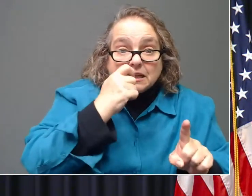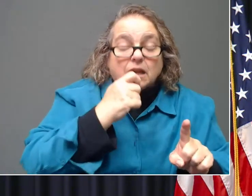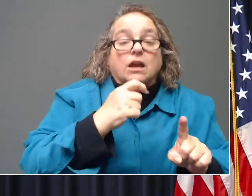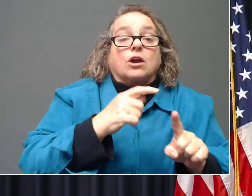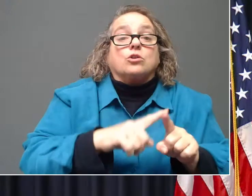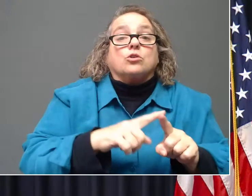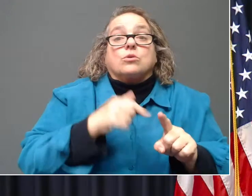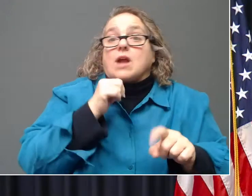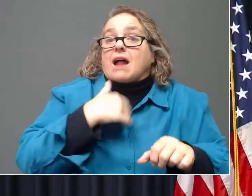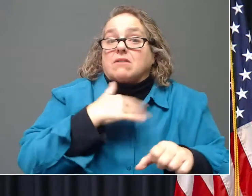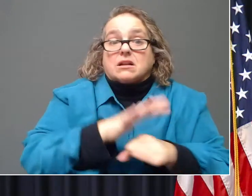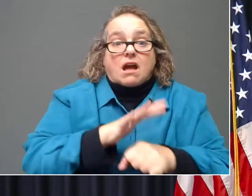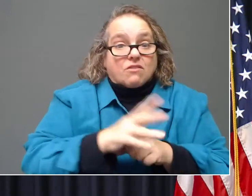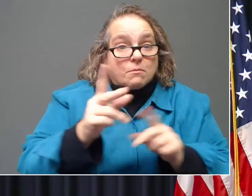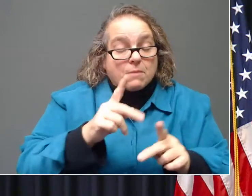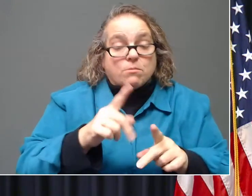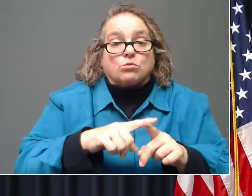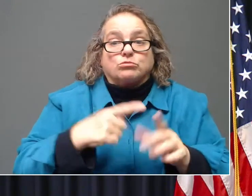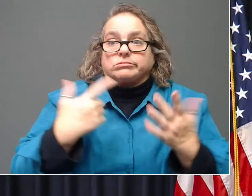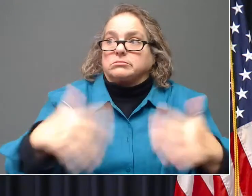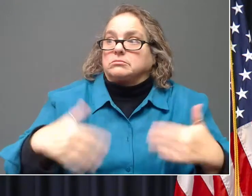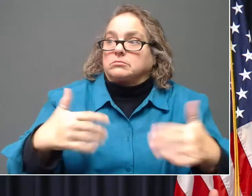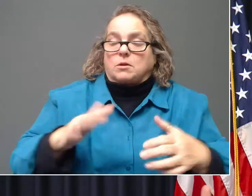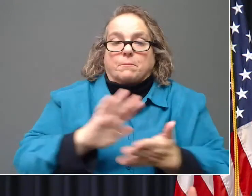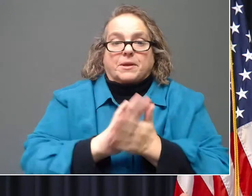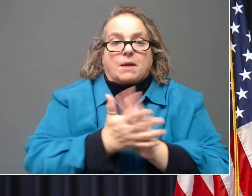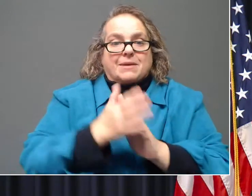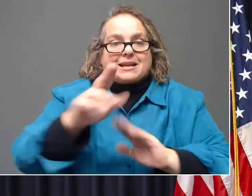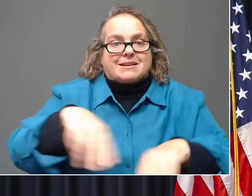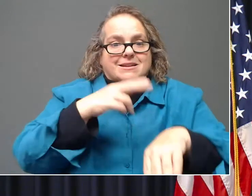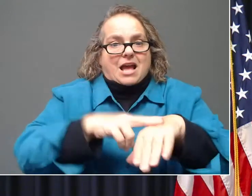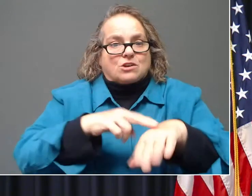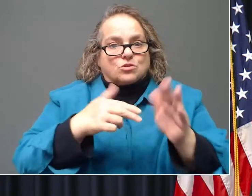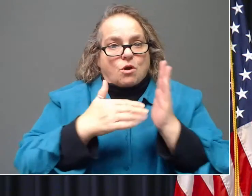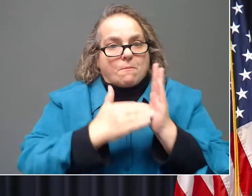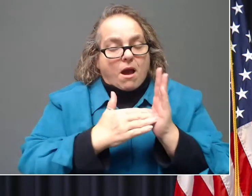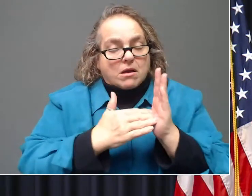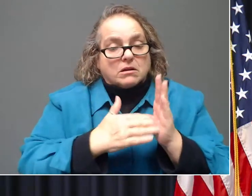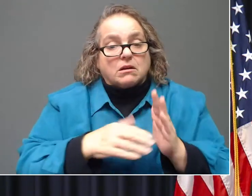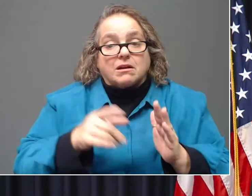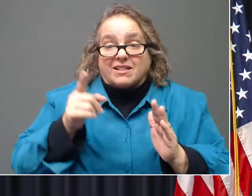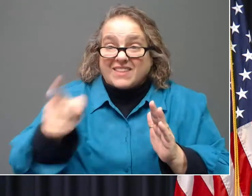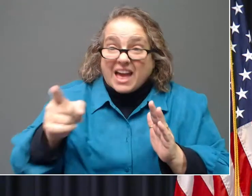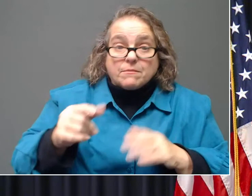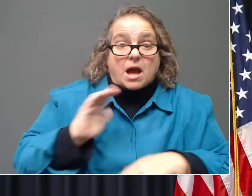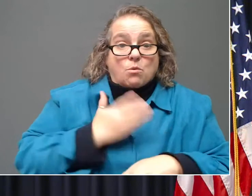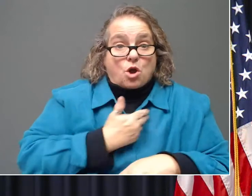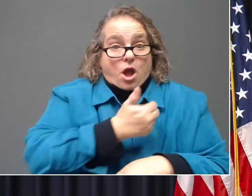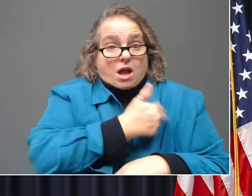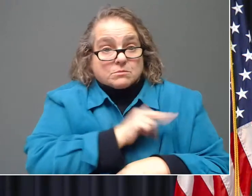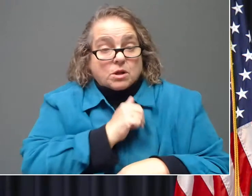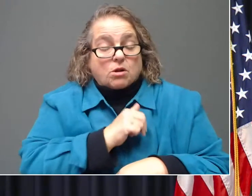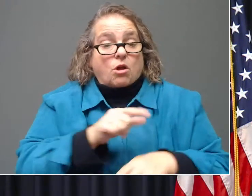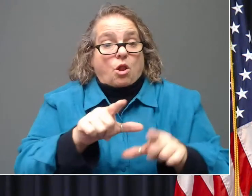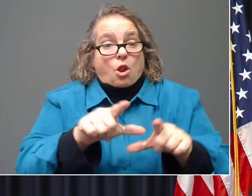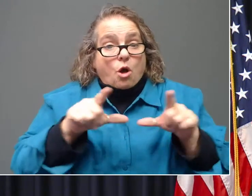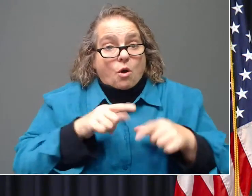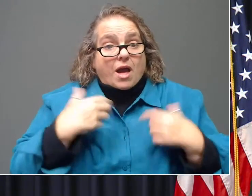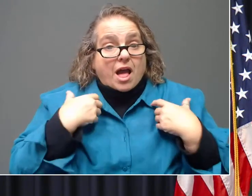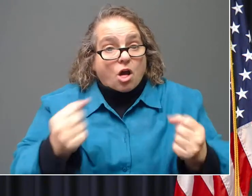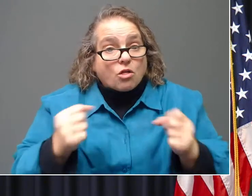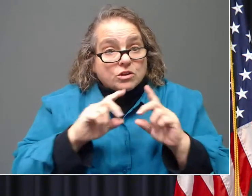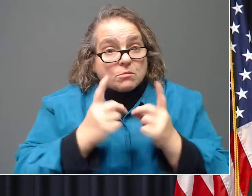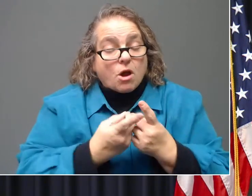national model. And I know with them, with our hospitals, with our local health departments, with our pharmacies, and so many others, we're going to